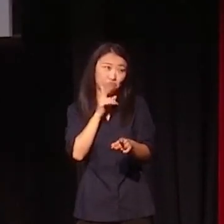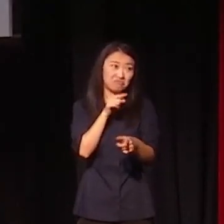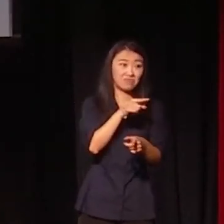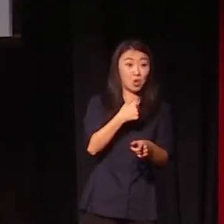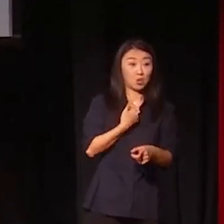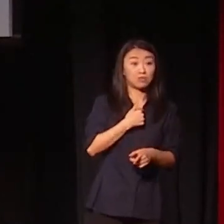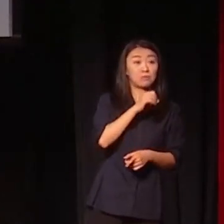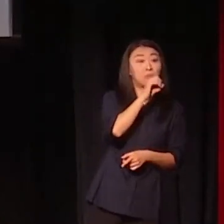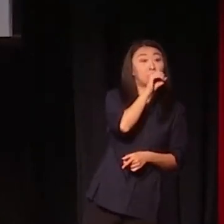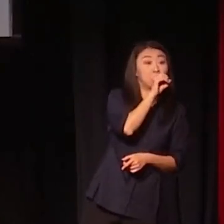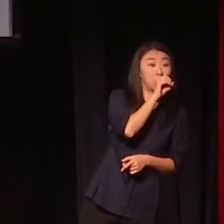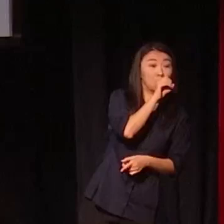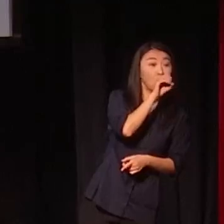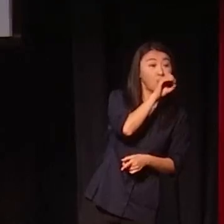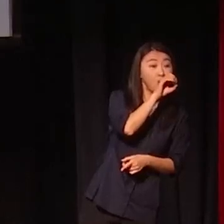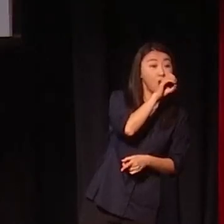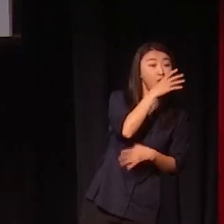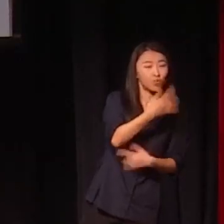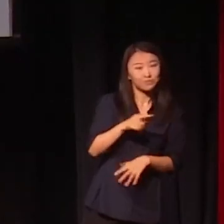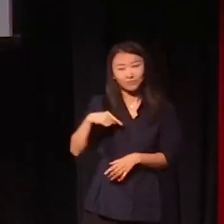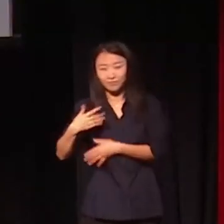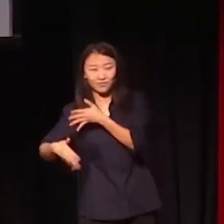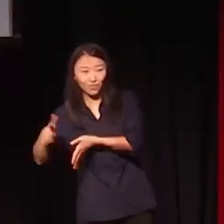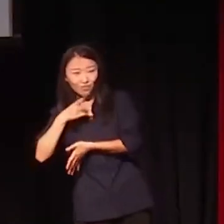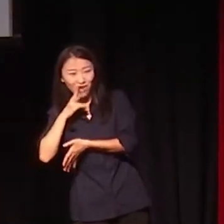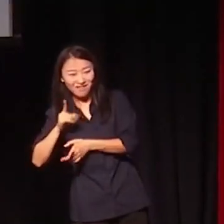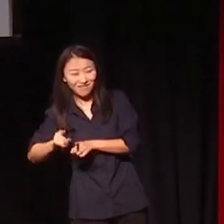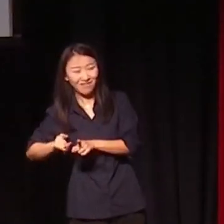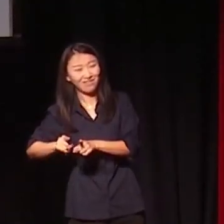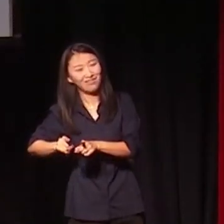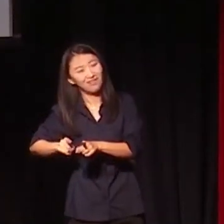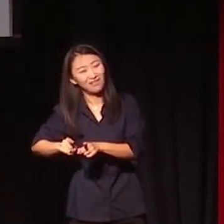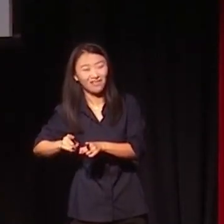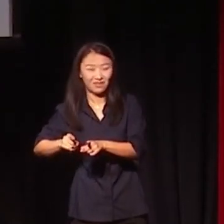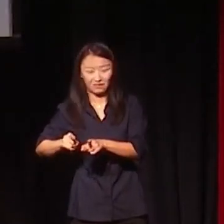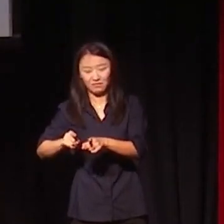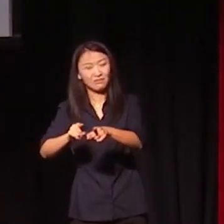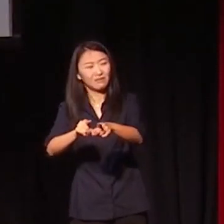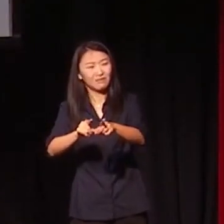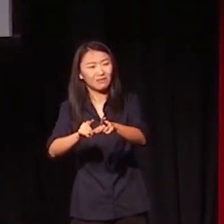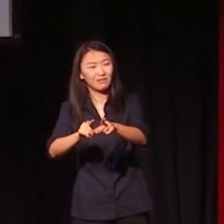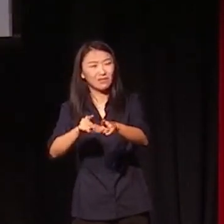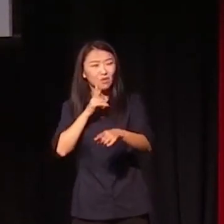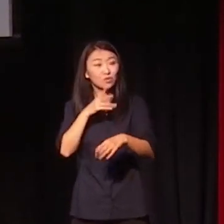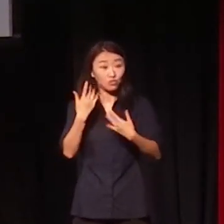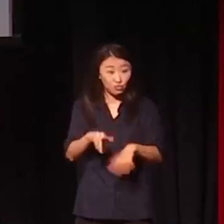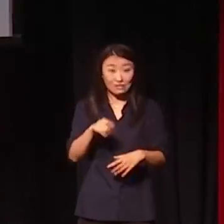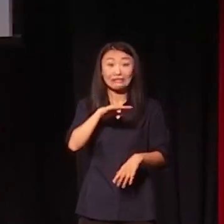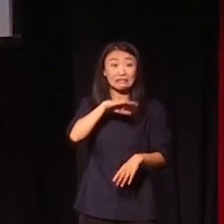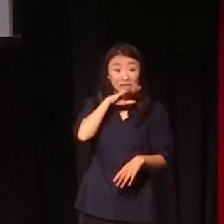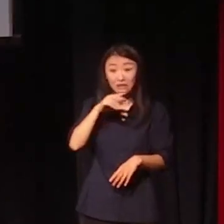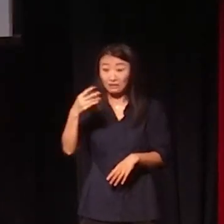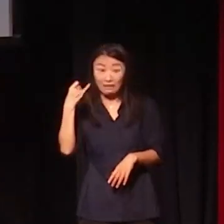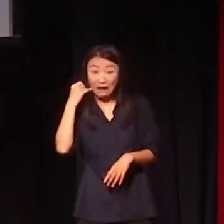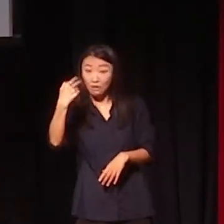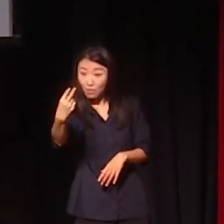what's the utterance from the teacher and what the sign language interpreter produces. So by the time the deaf student sees the question, another student